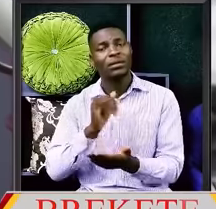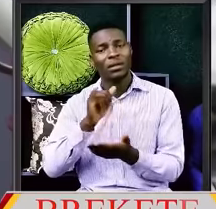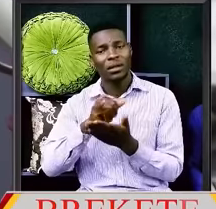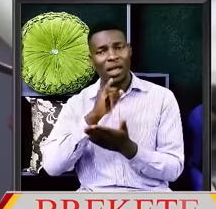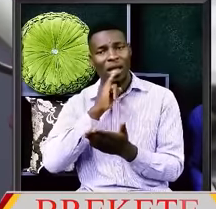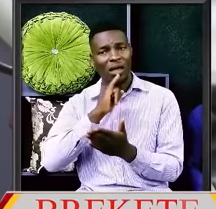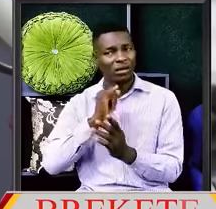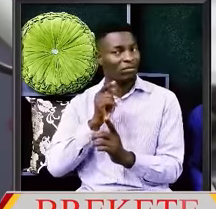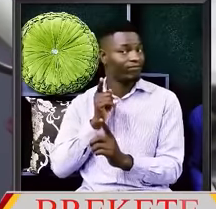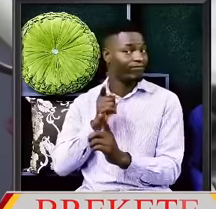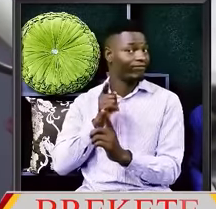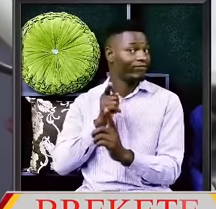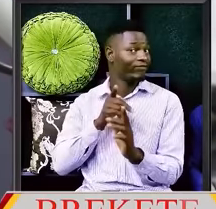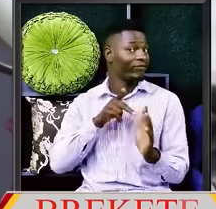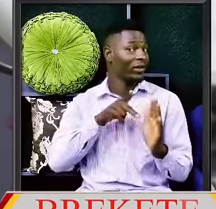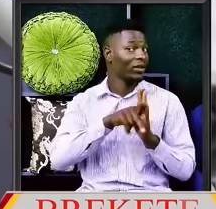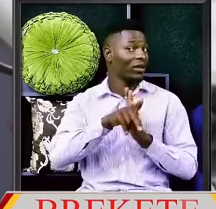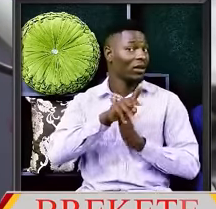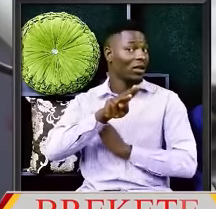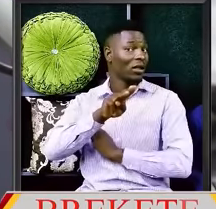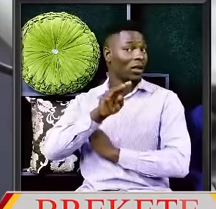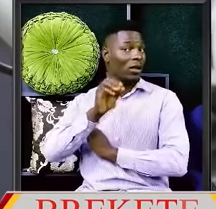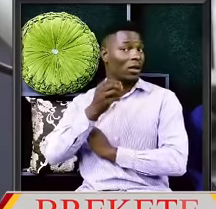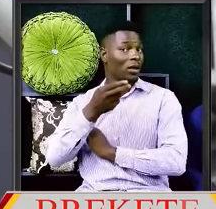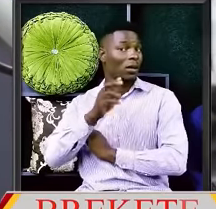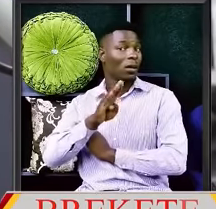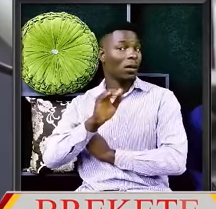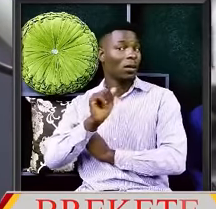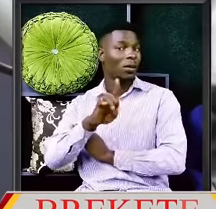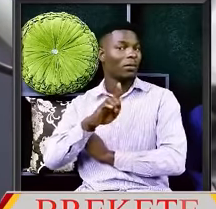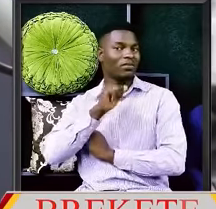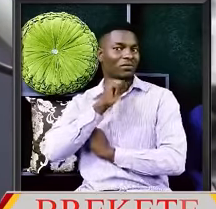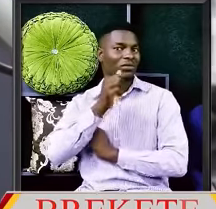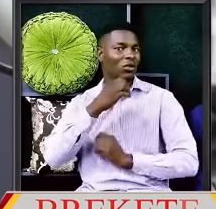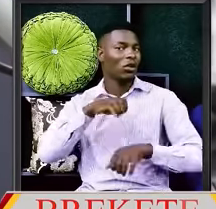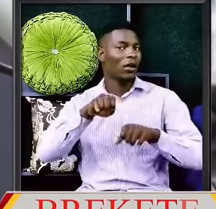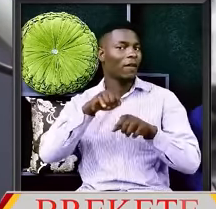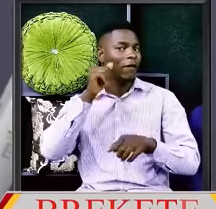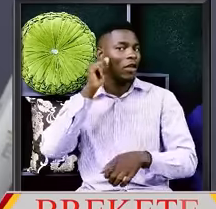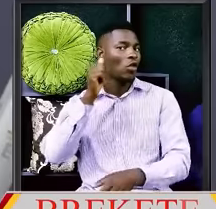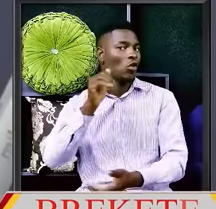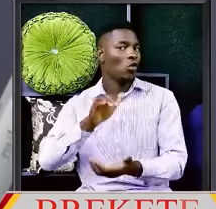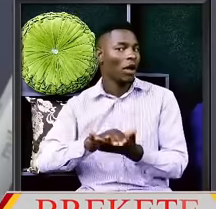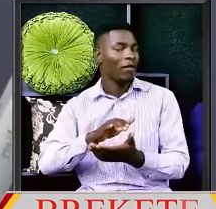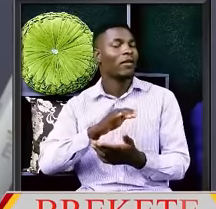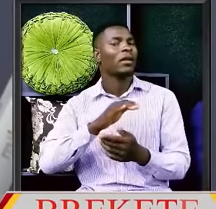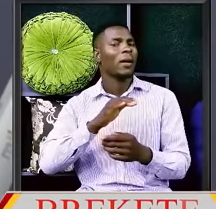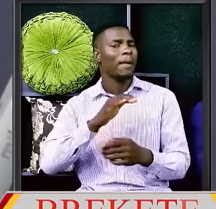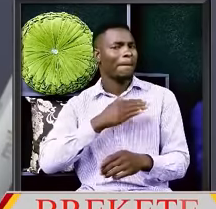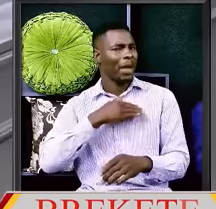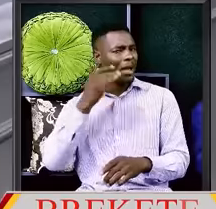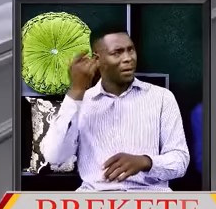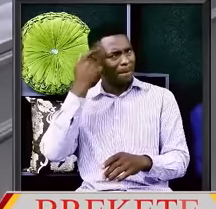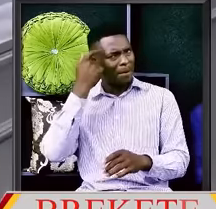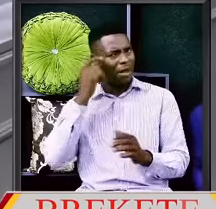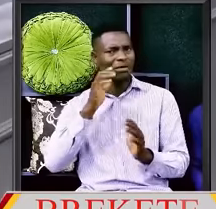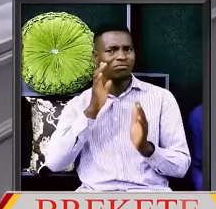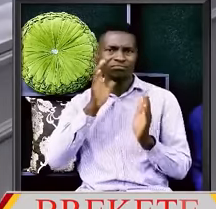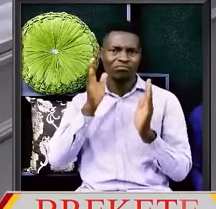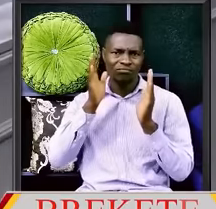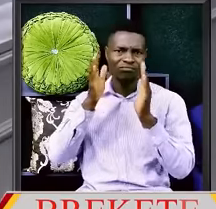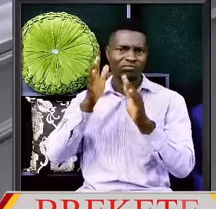na he kill Mohbad. Not even his wife. My mind no go in wife's side. But you see, if